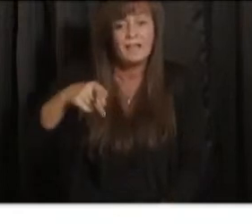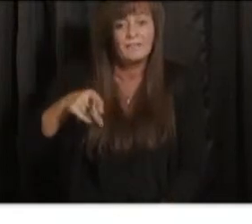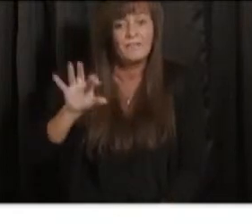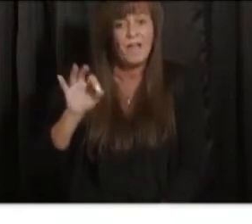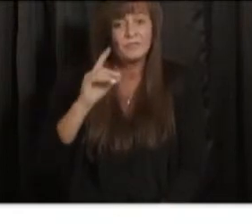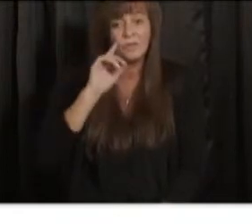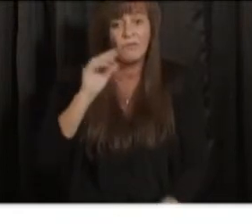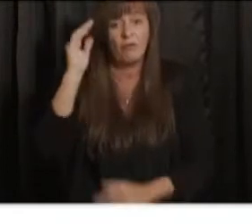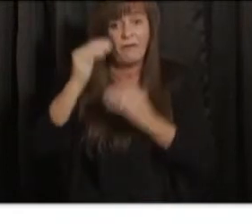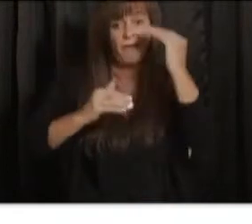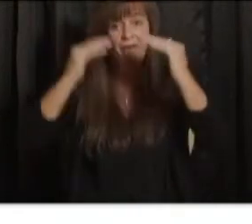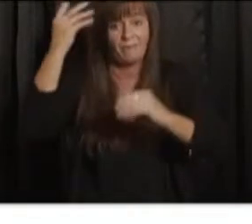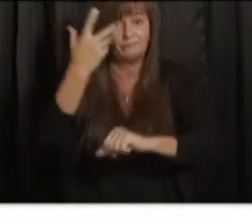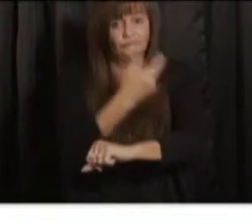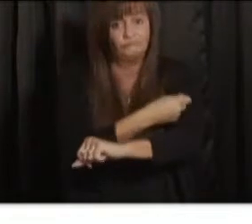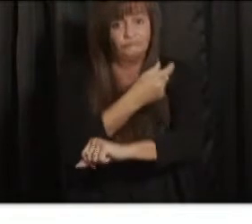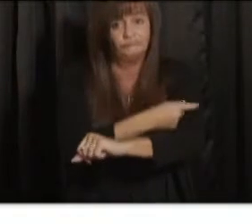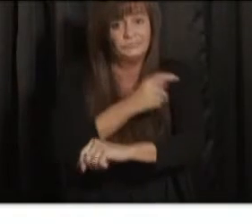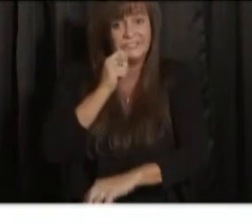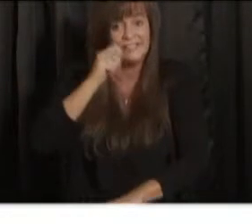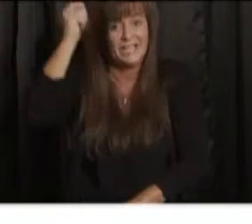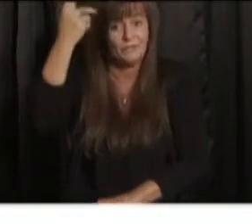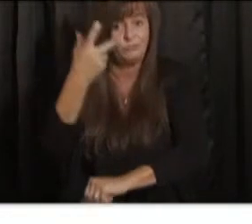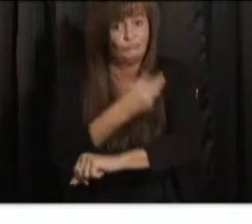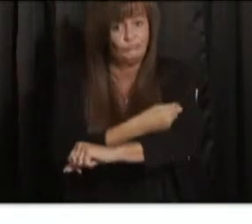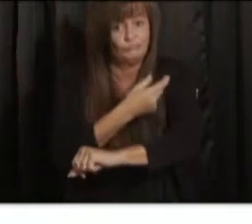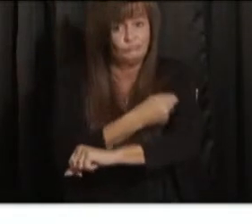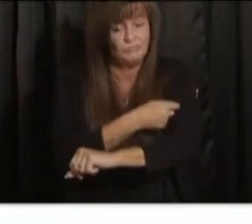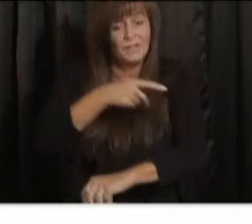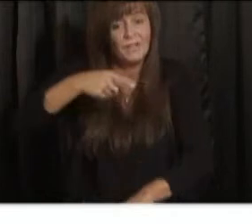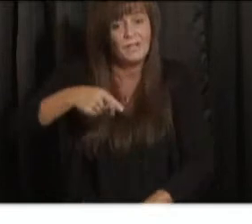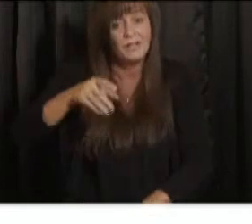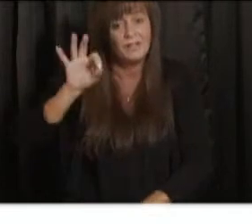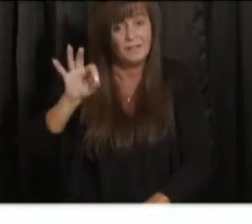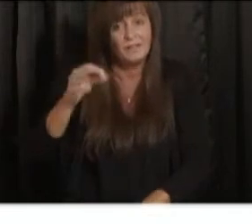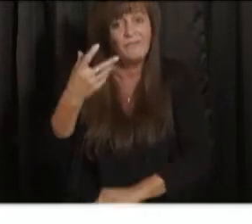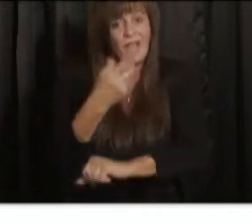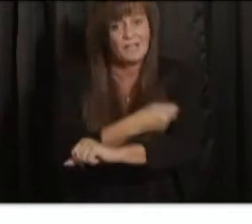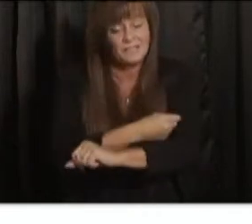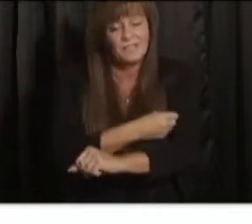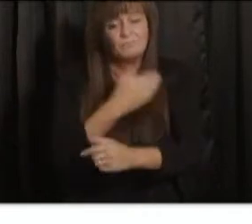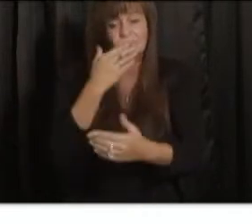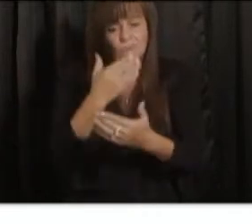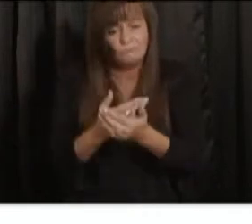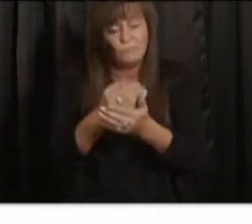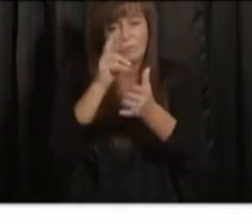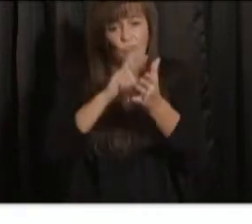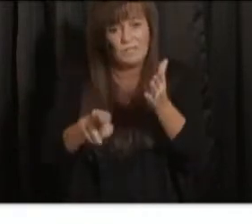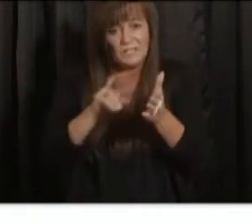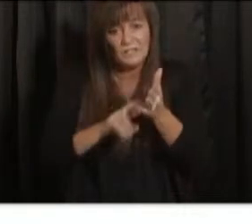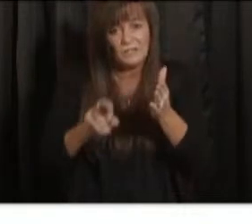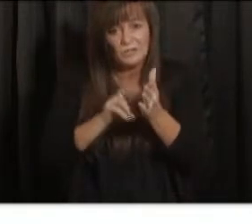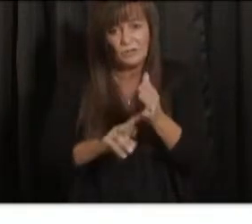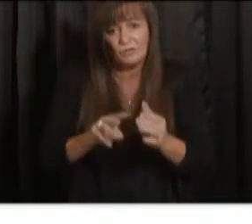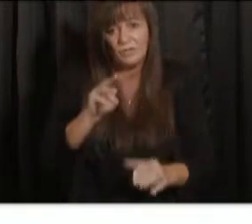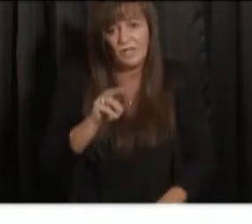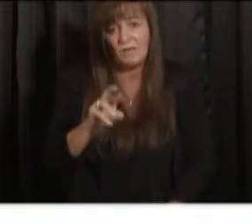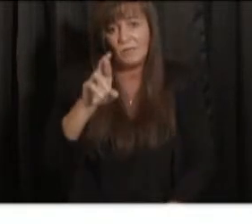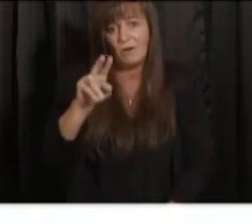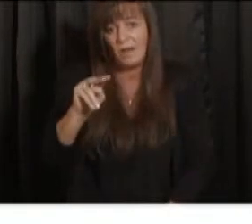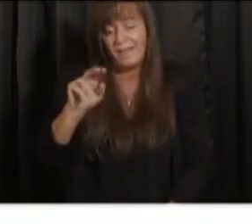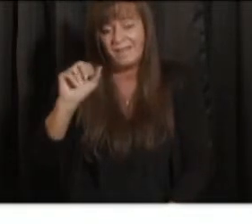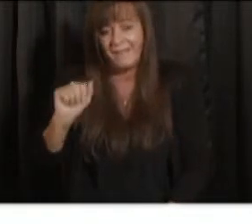adults and adolescents, the pediatric Pfizer vaccine uses well-researched mRNA technology to help the body